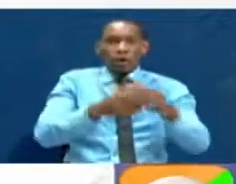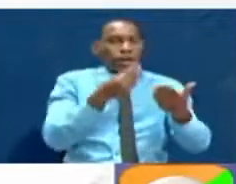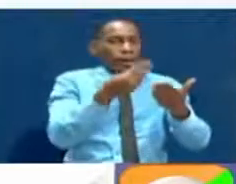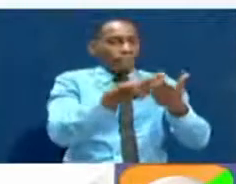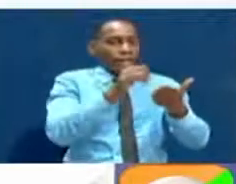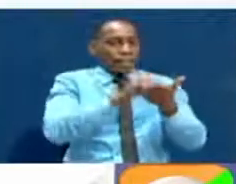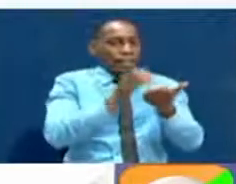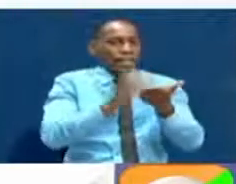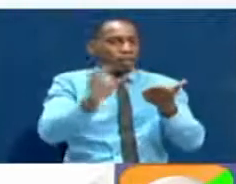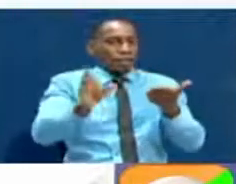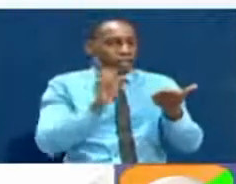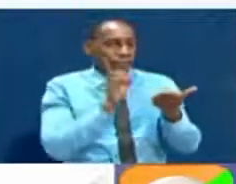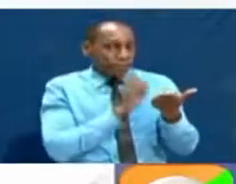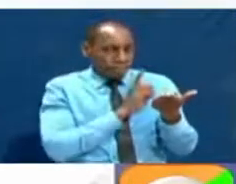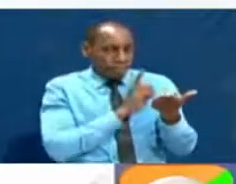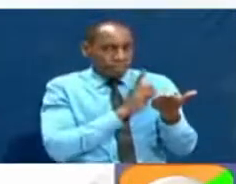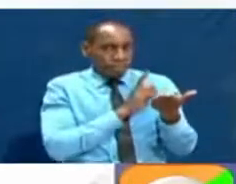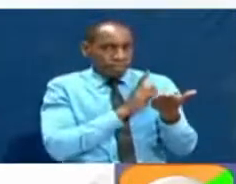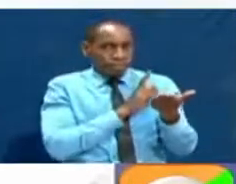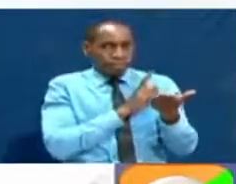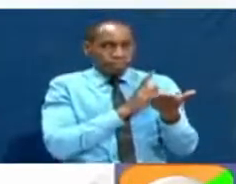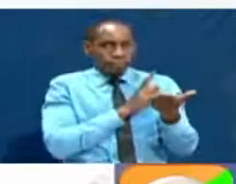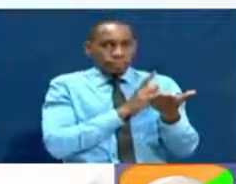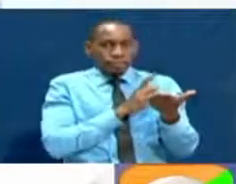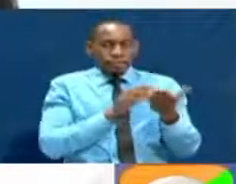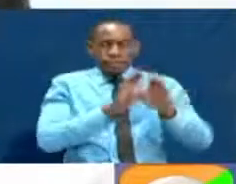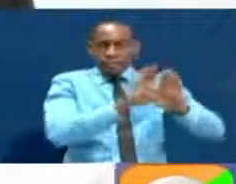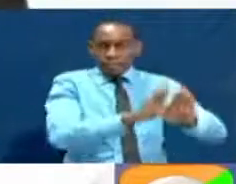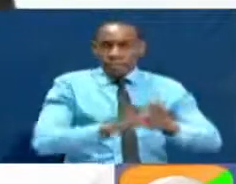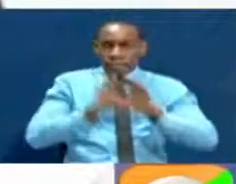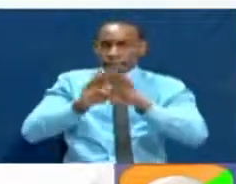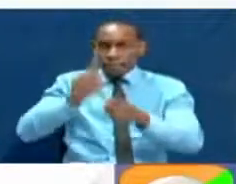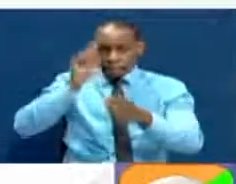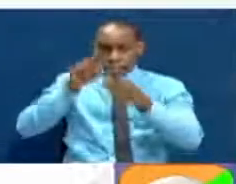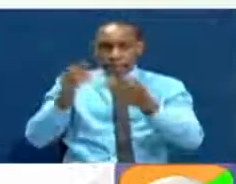the money that they have been given as a result of the campaign against this pandemic.